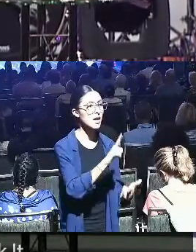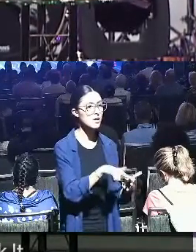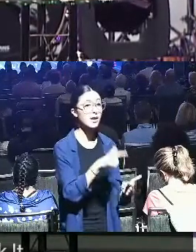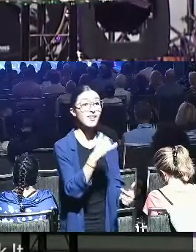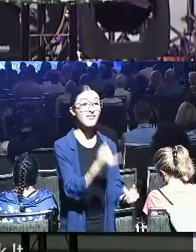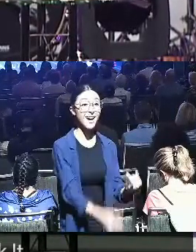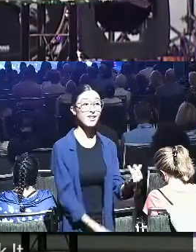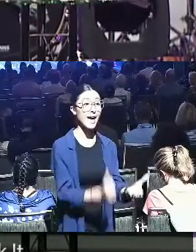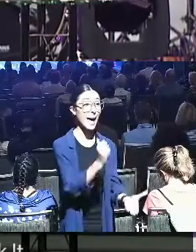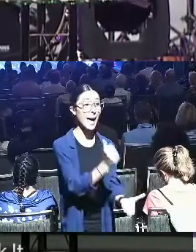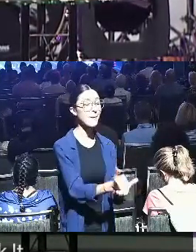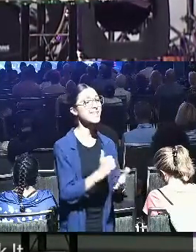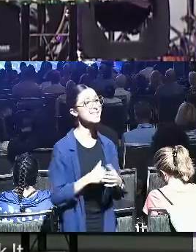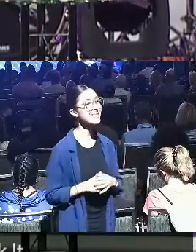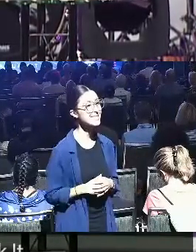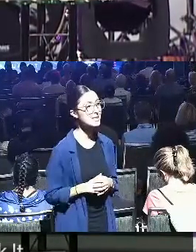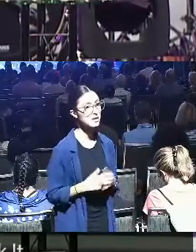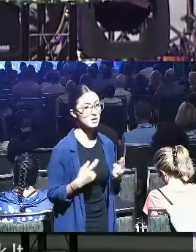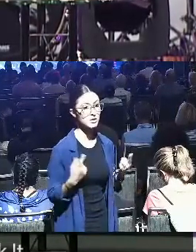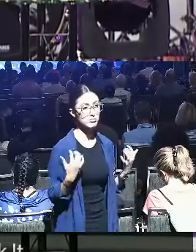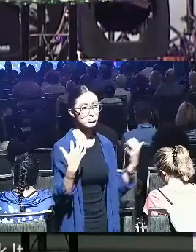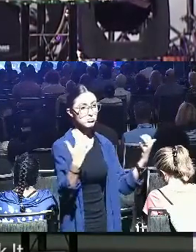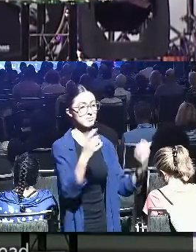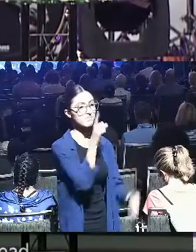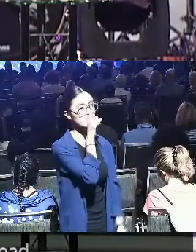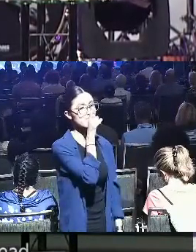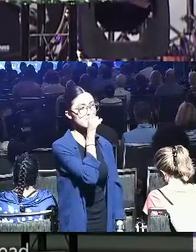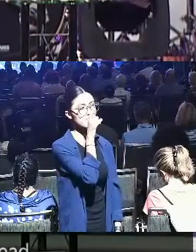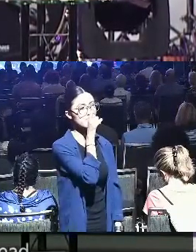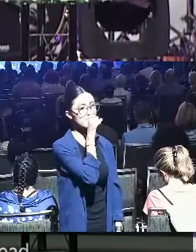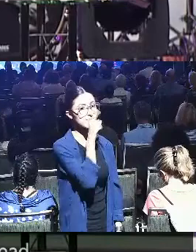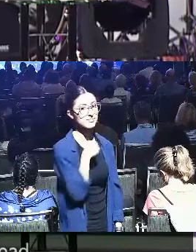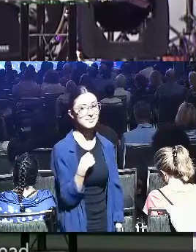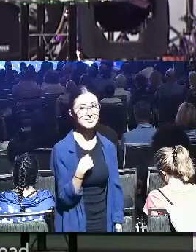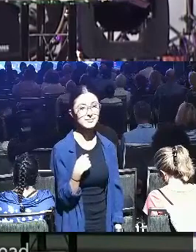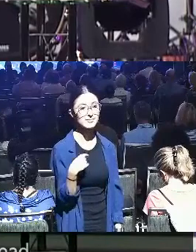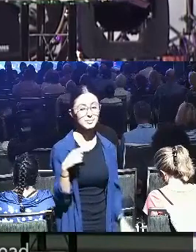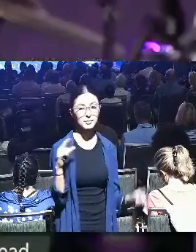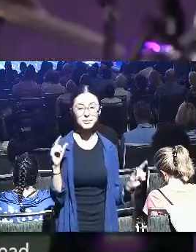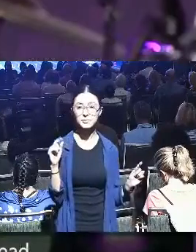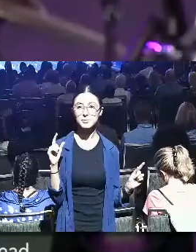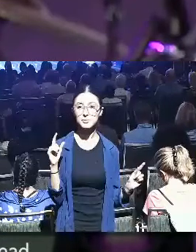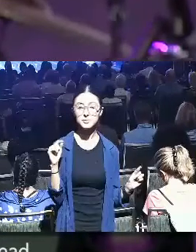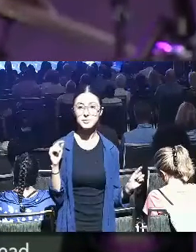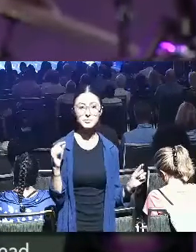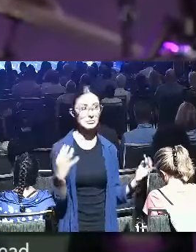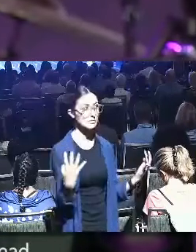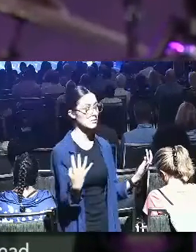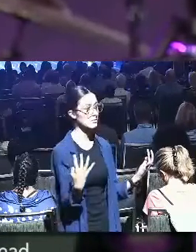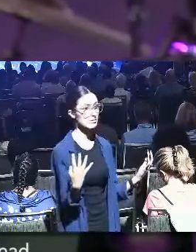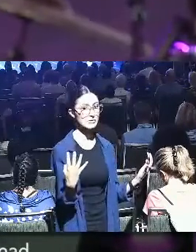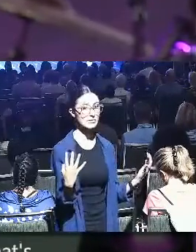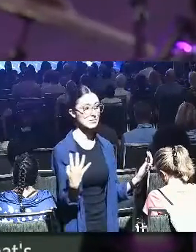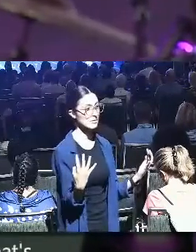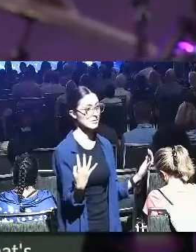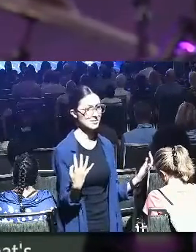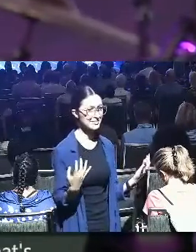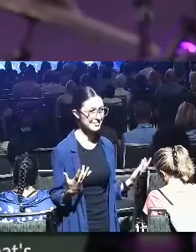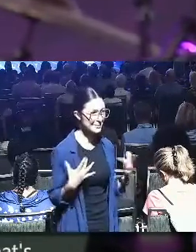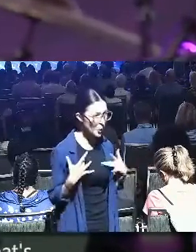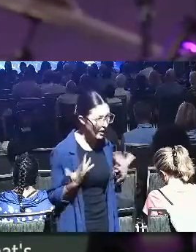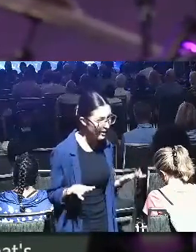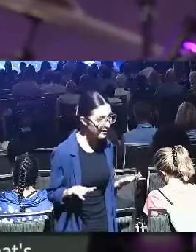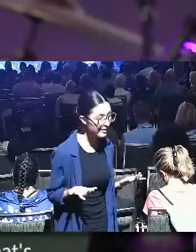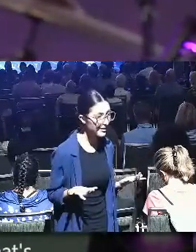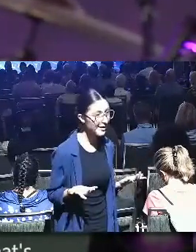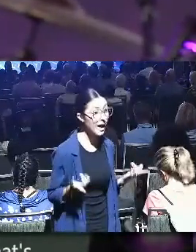just dead silent. 60 disciples just looking at me, blink, blink. I'm like, what's going on? Pasha goes down in the crowd, and they said,